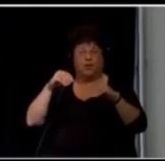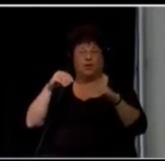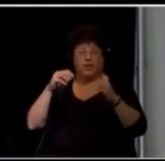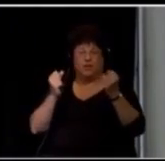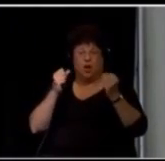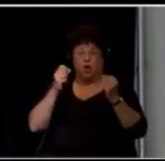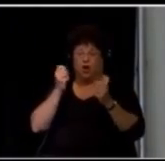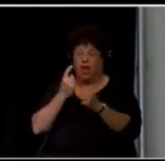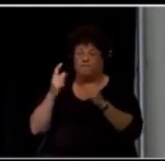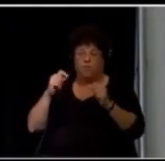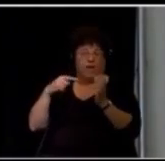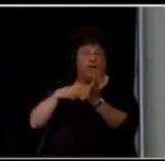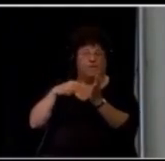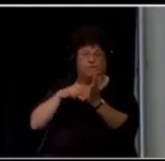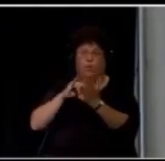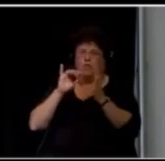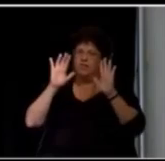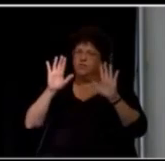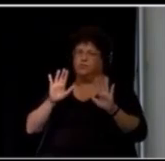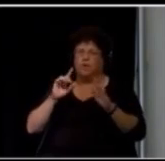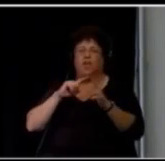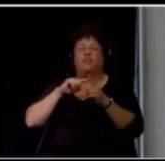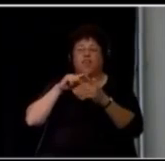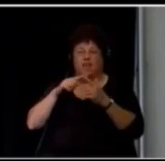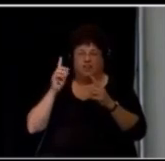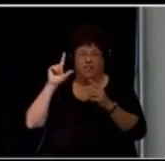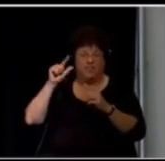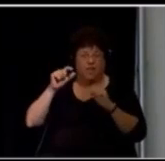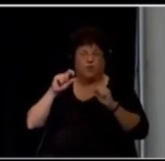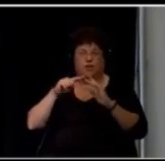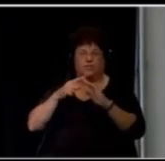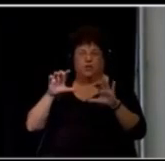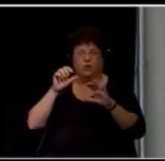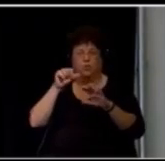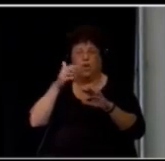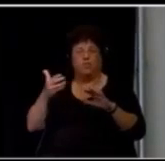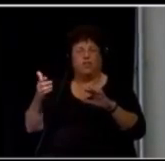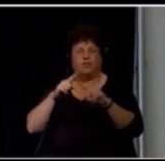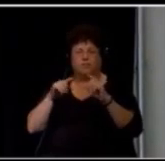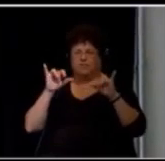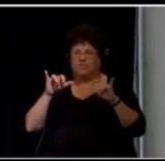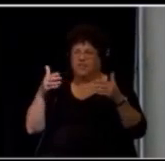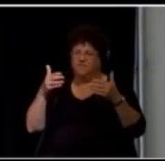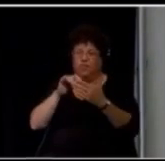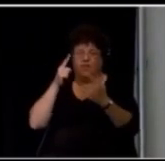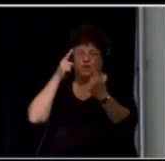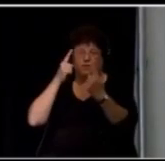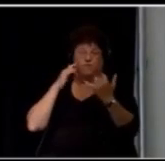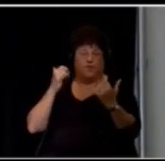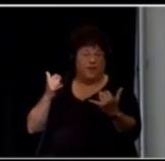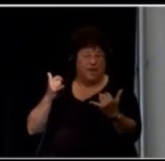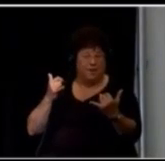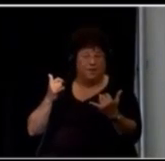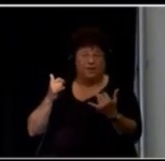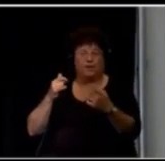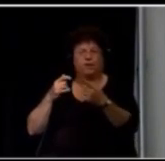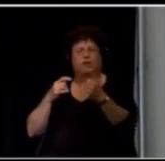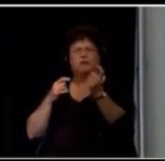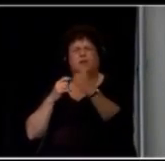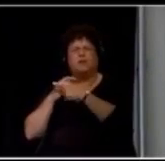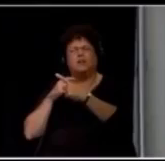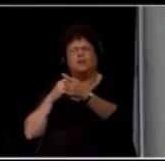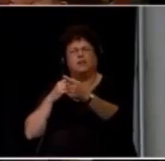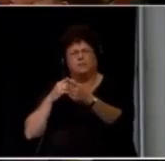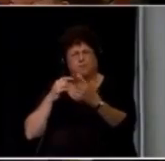car that's great, then I think we can start to try to do other things. But we really need to stay focused on that goal for now. Are you